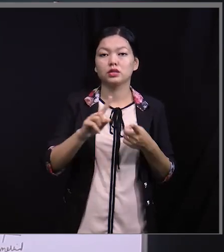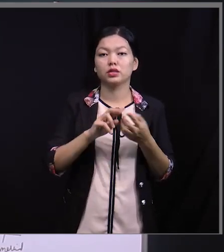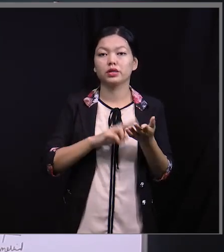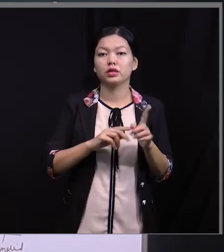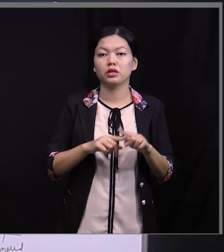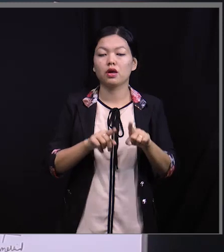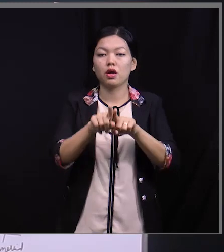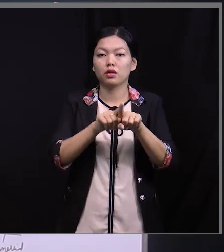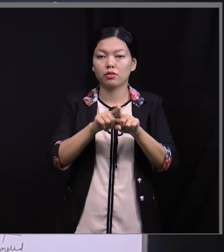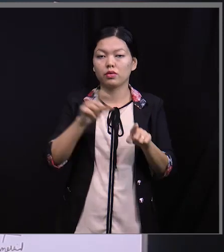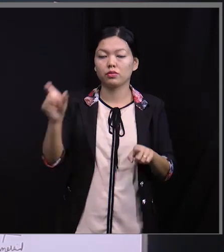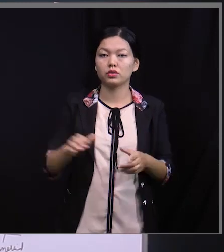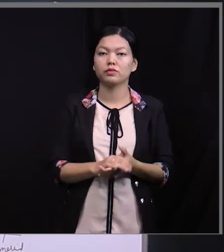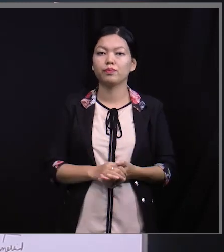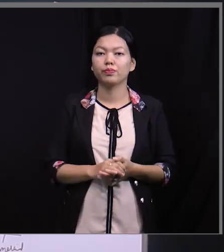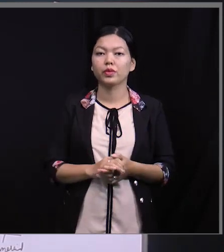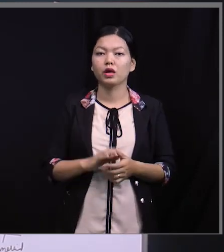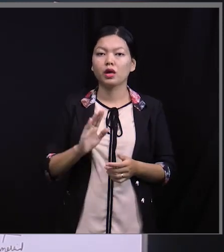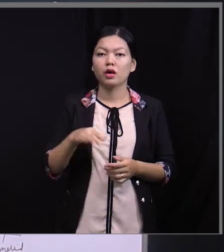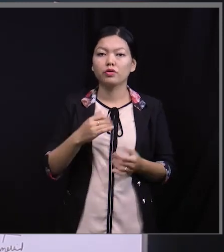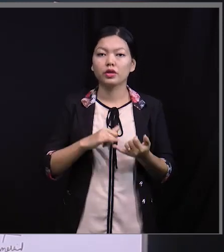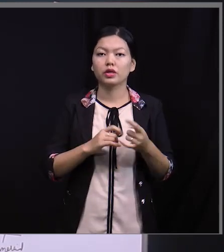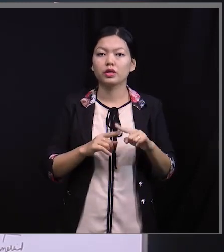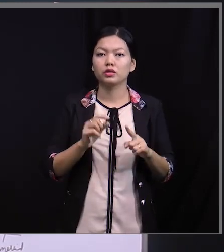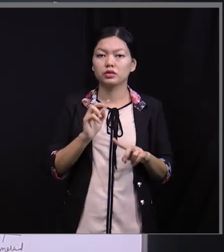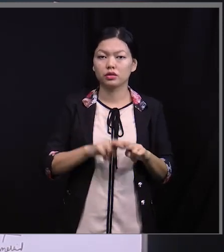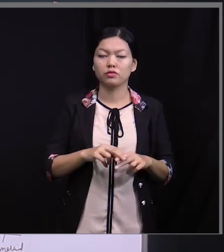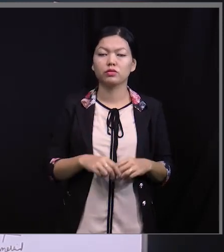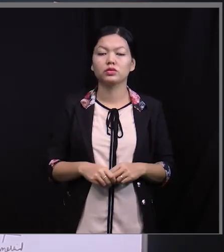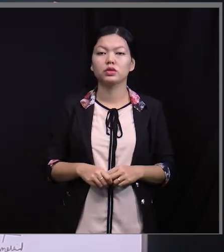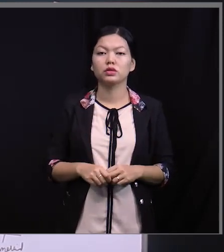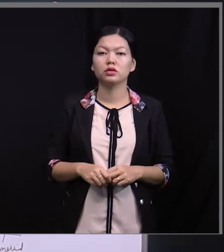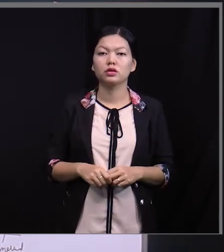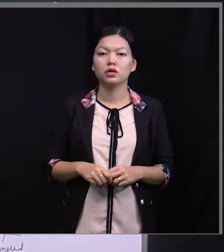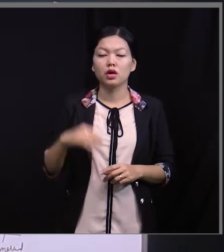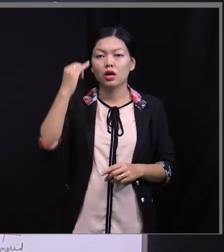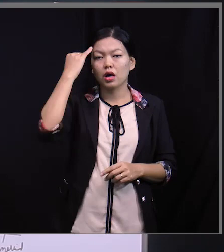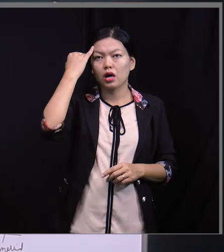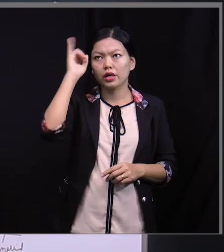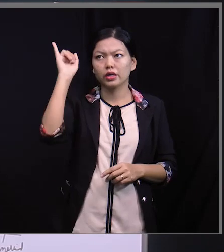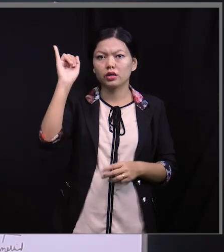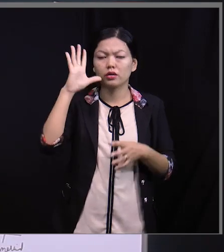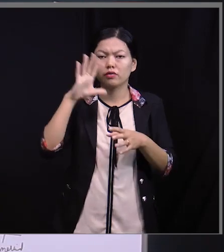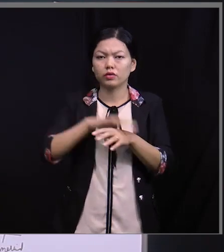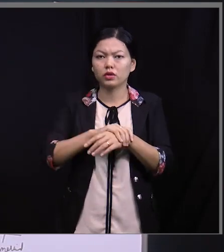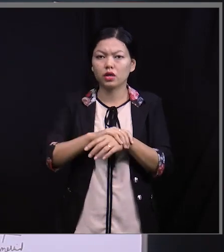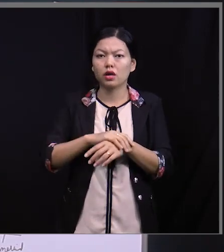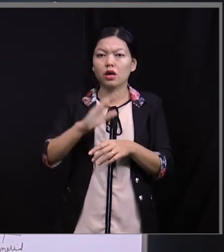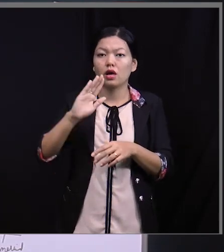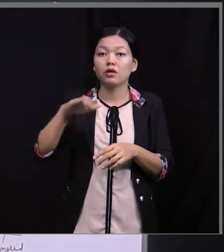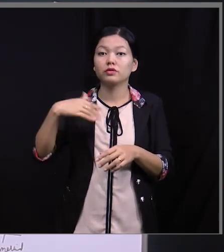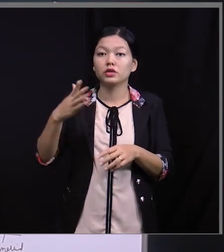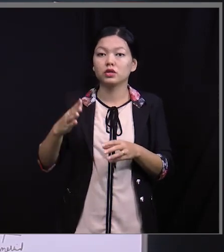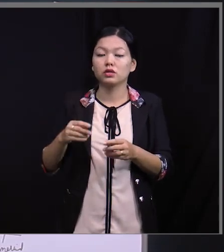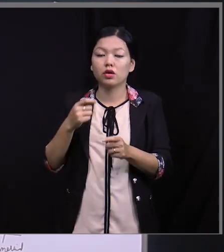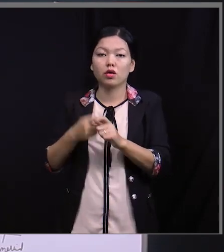After discovering the idea, we need to investigate the market, or market surveys